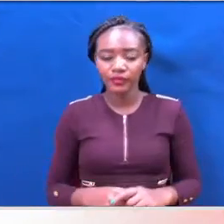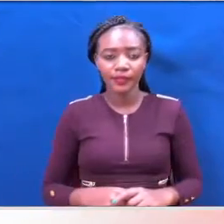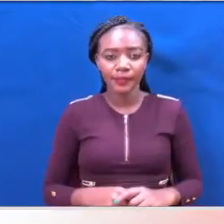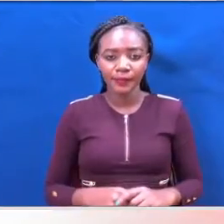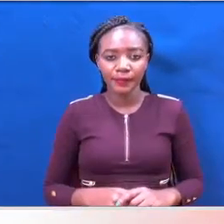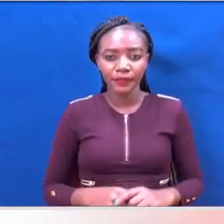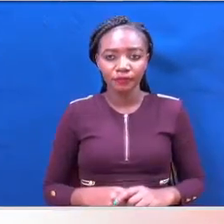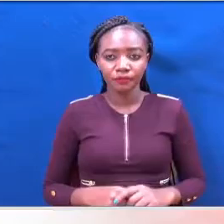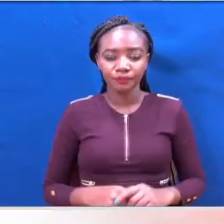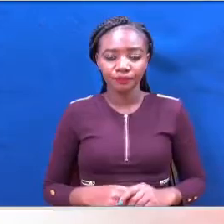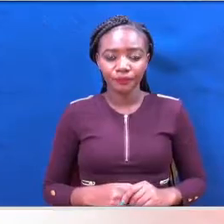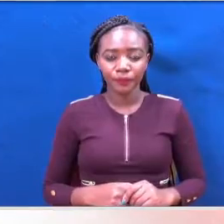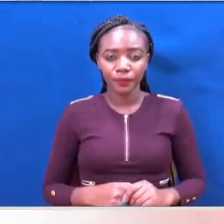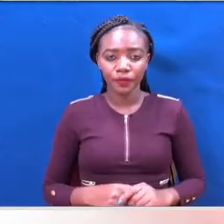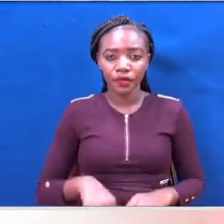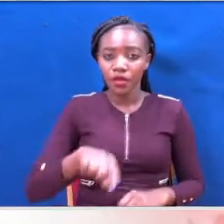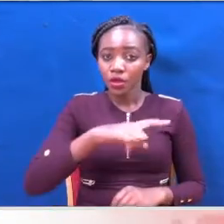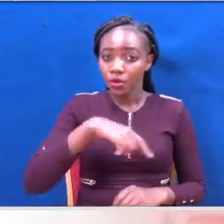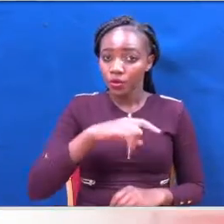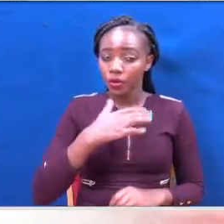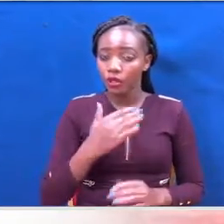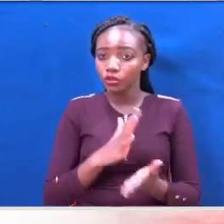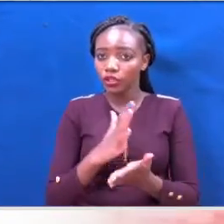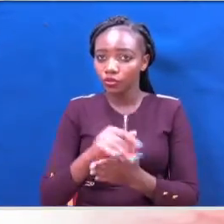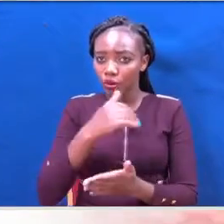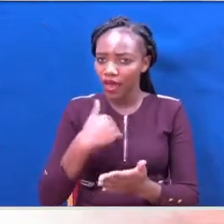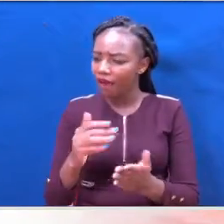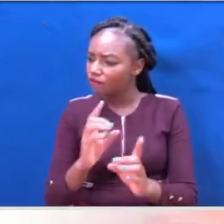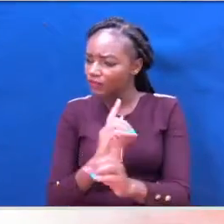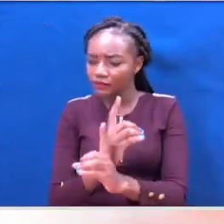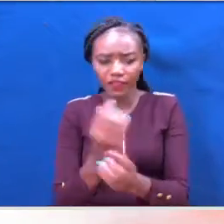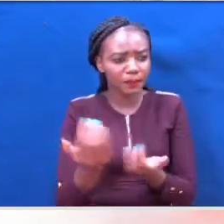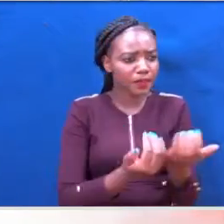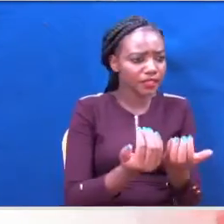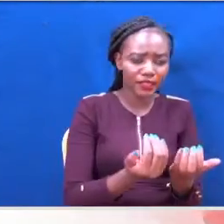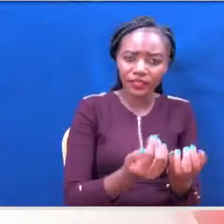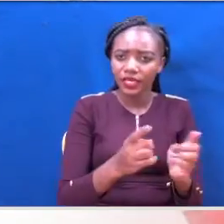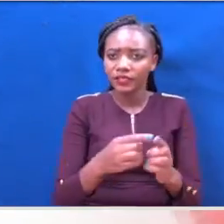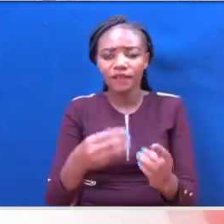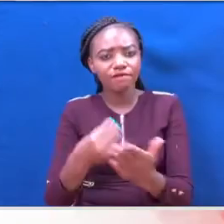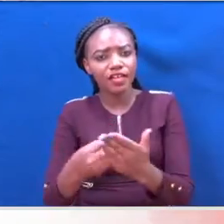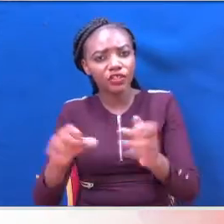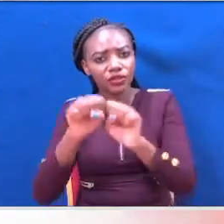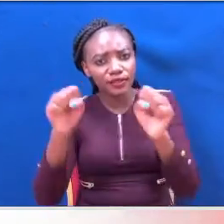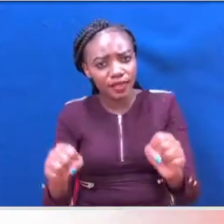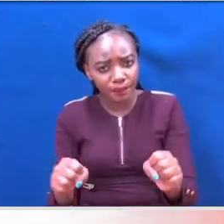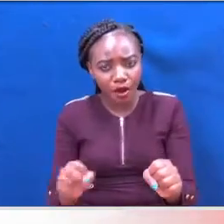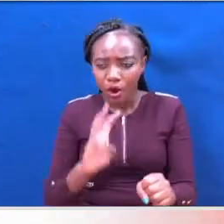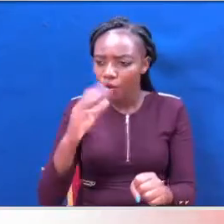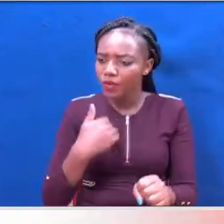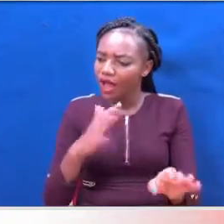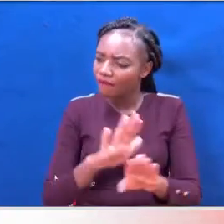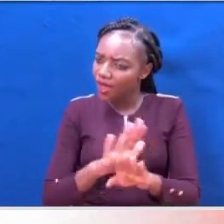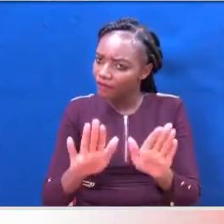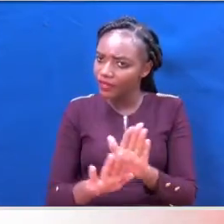park that will have all businesses, all financial systems. We will have a supermarket. We will have all the